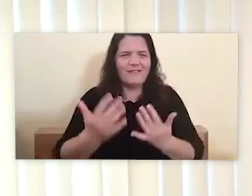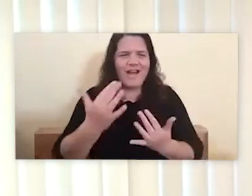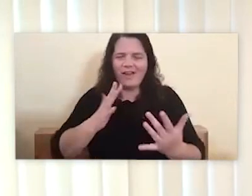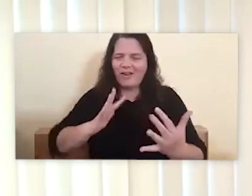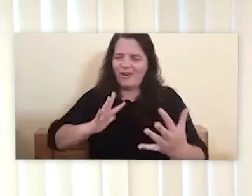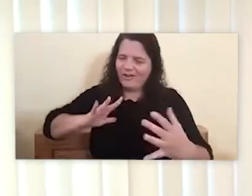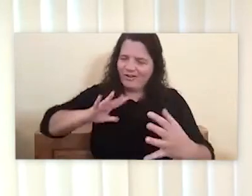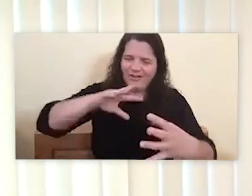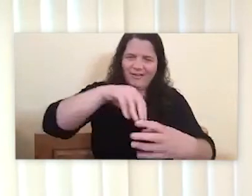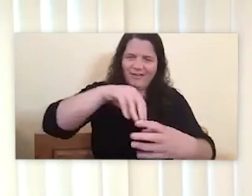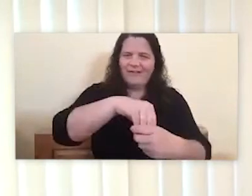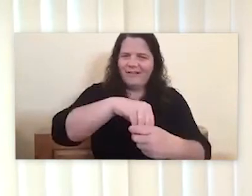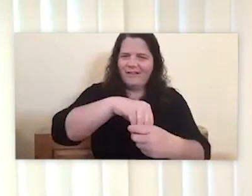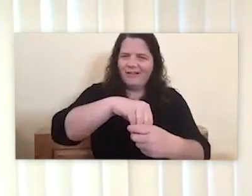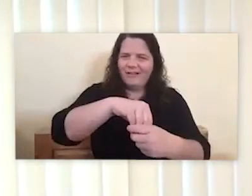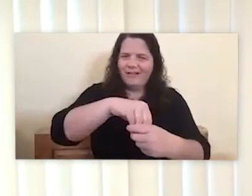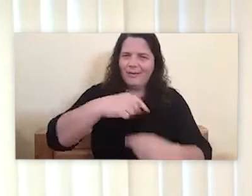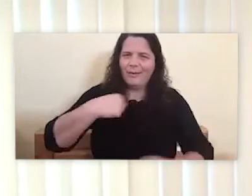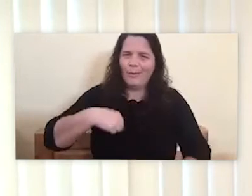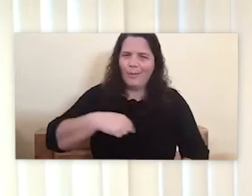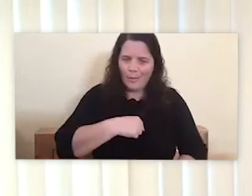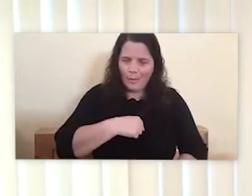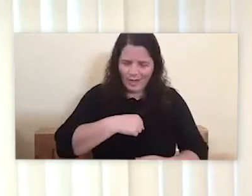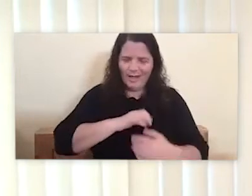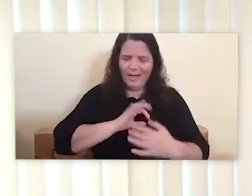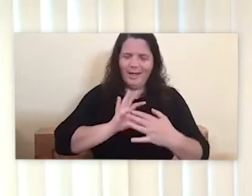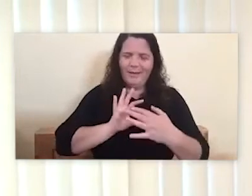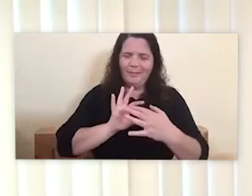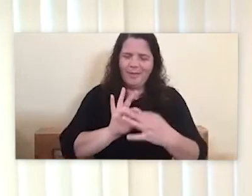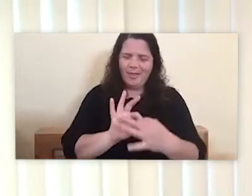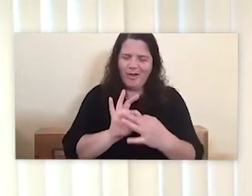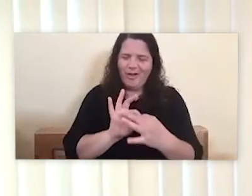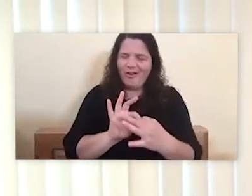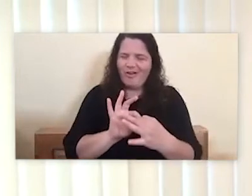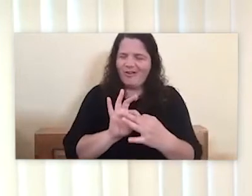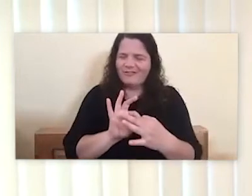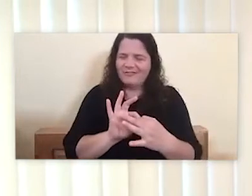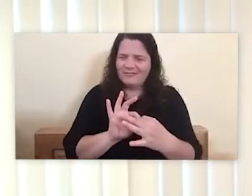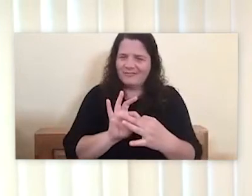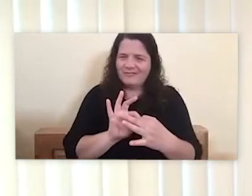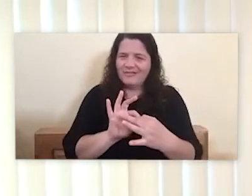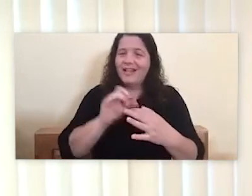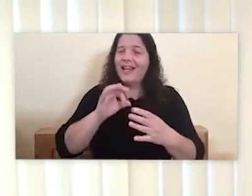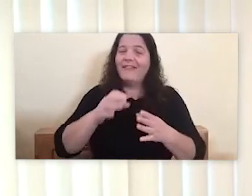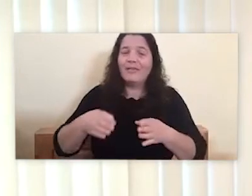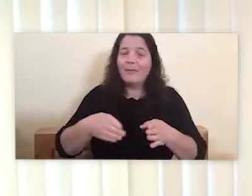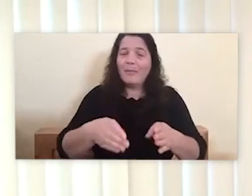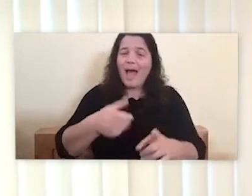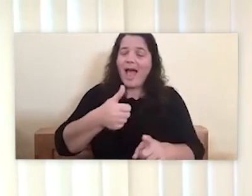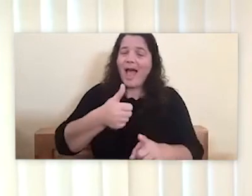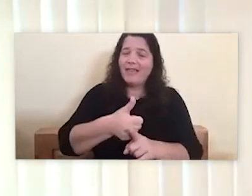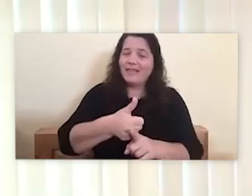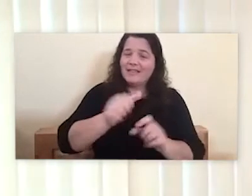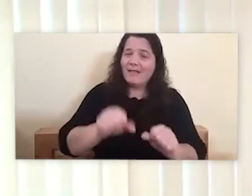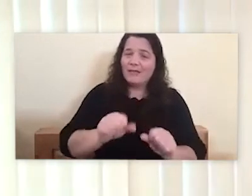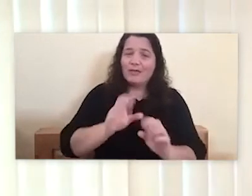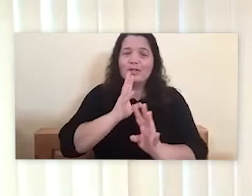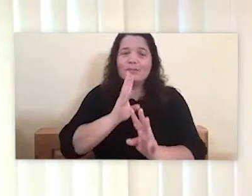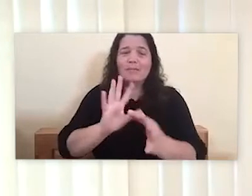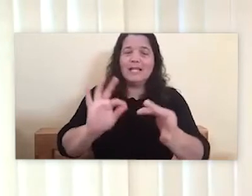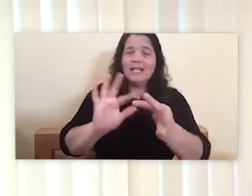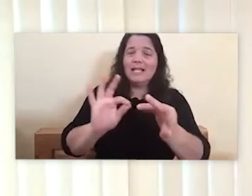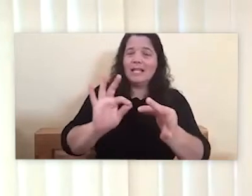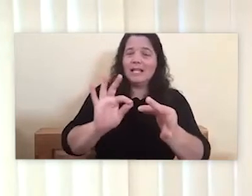inherently belongs. If the path could speak, it would say, we must